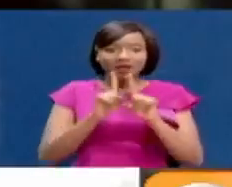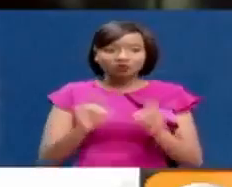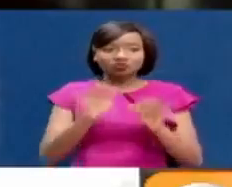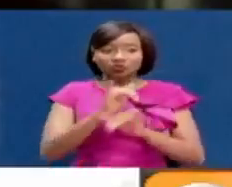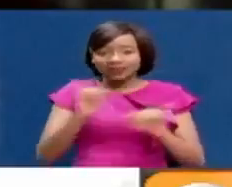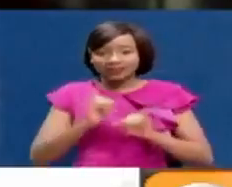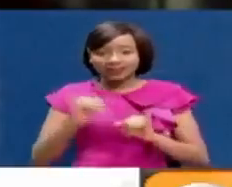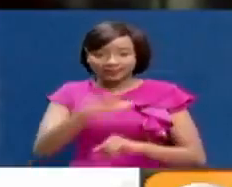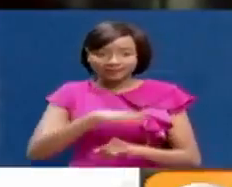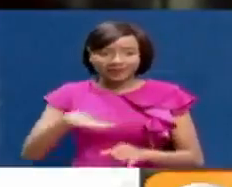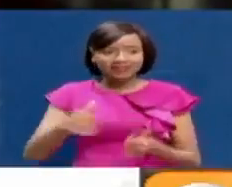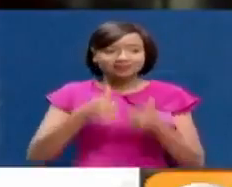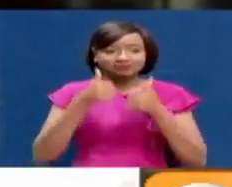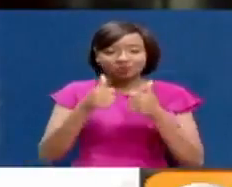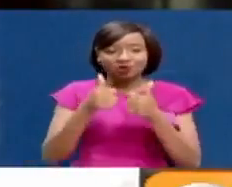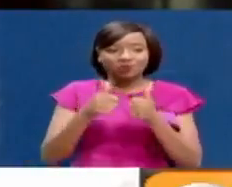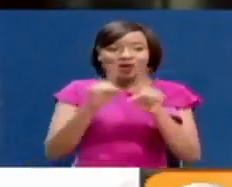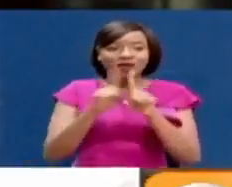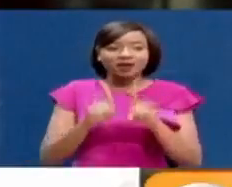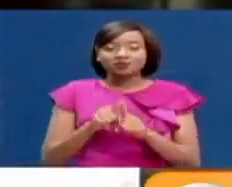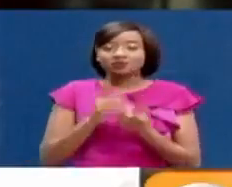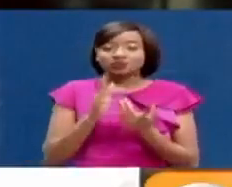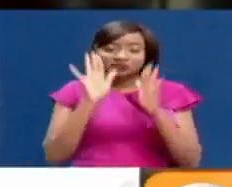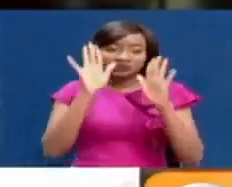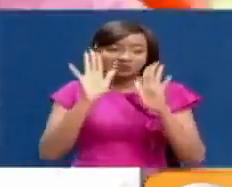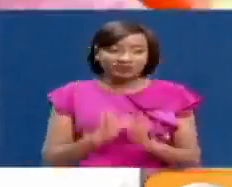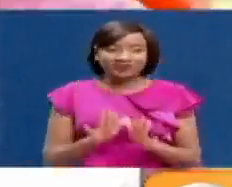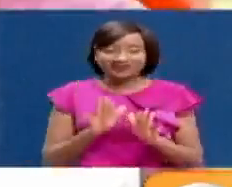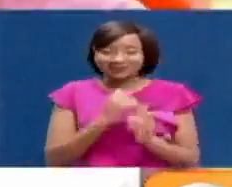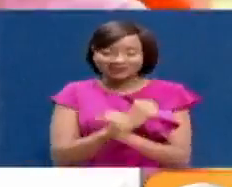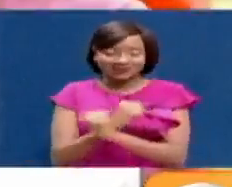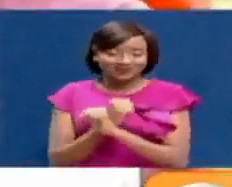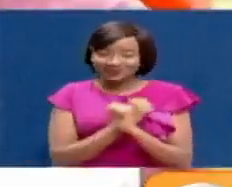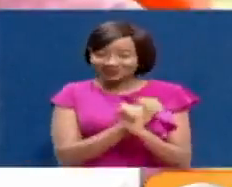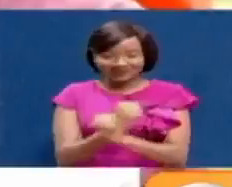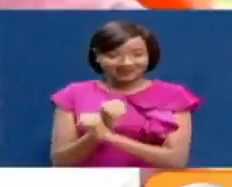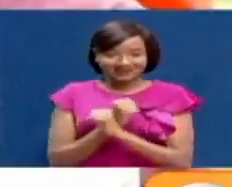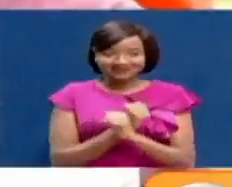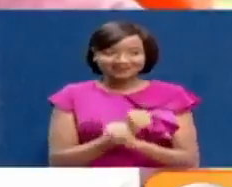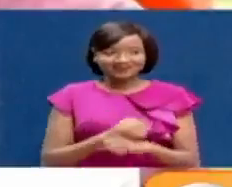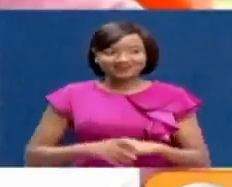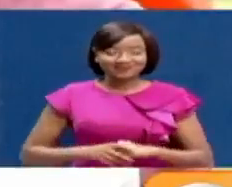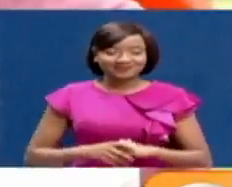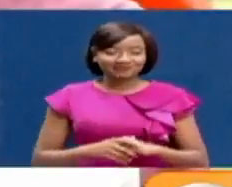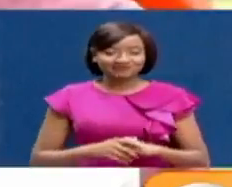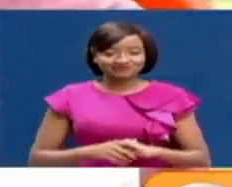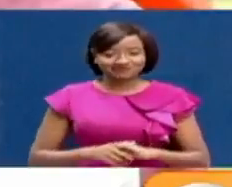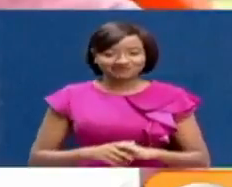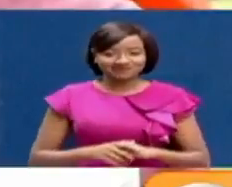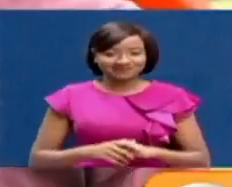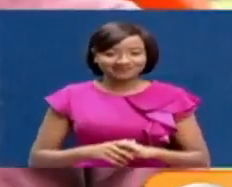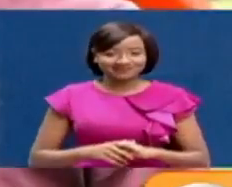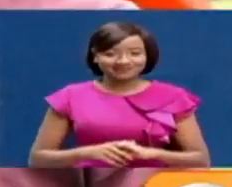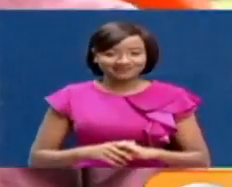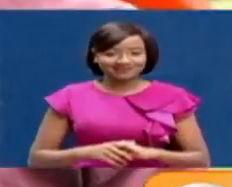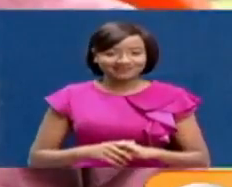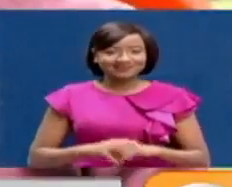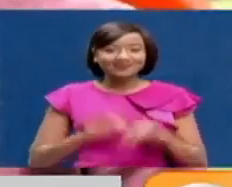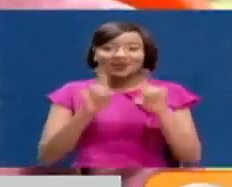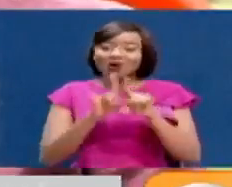cost of staying away could be greater. Compared to March, there is